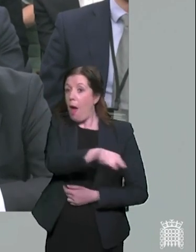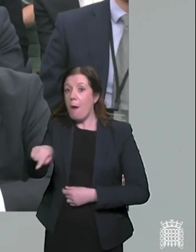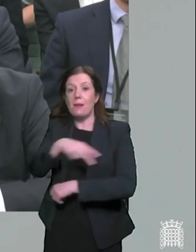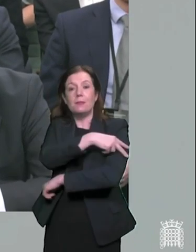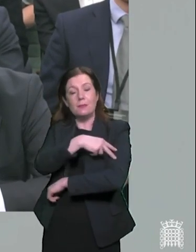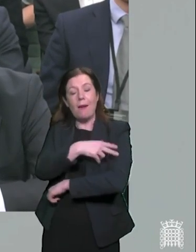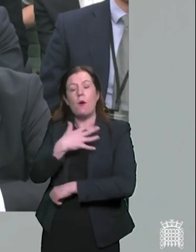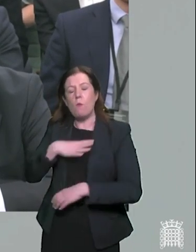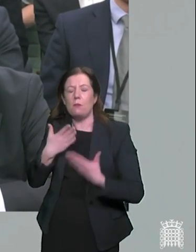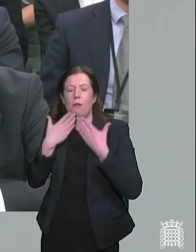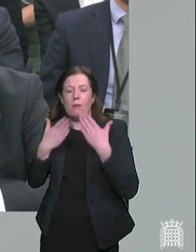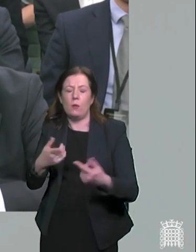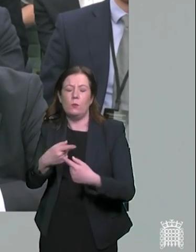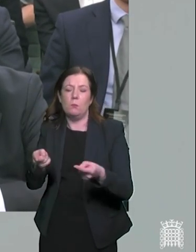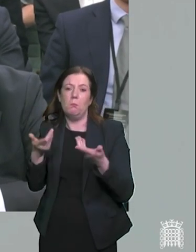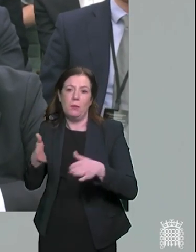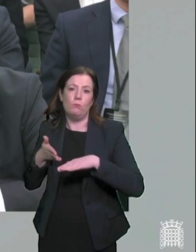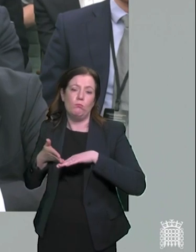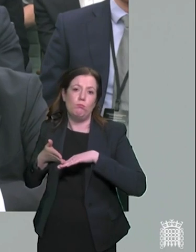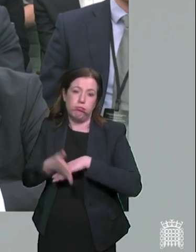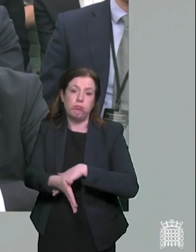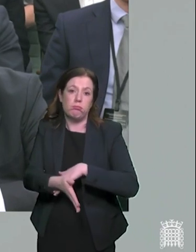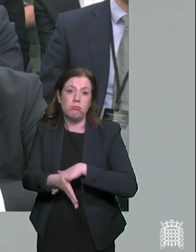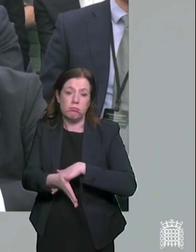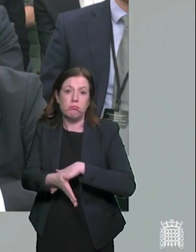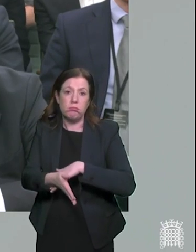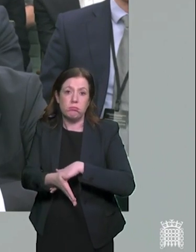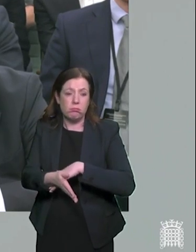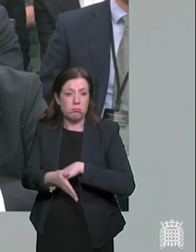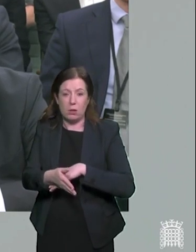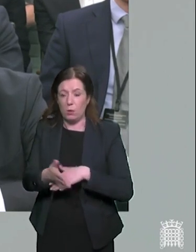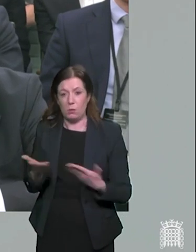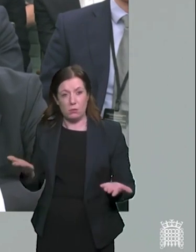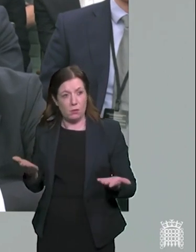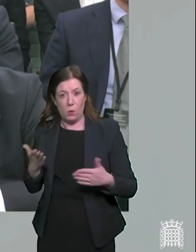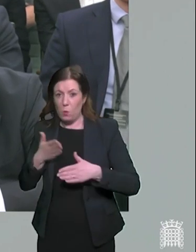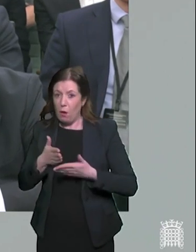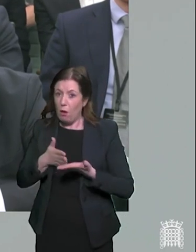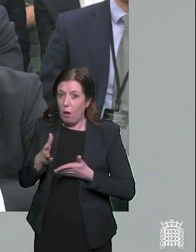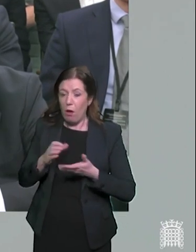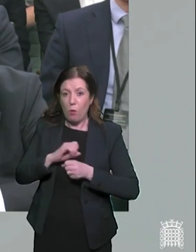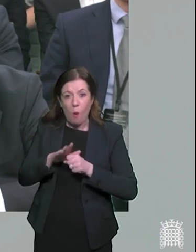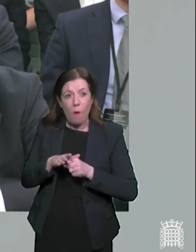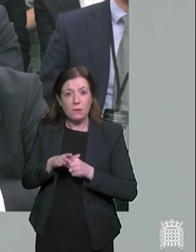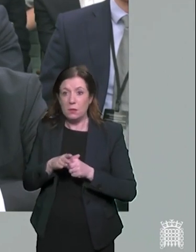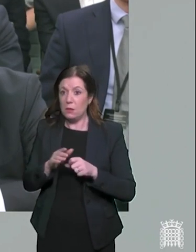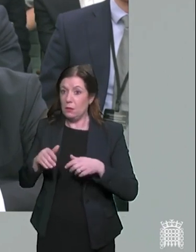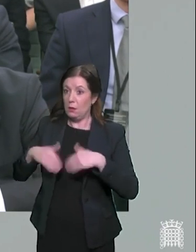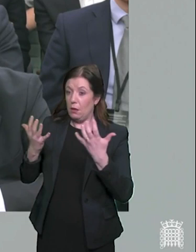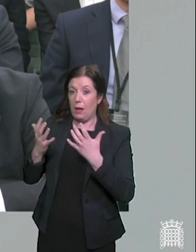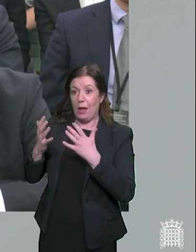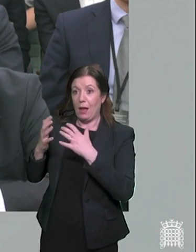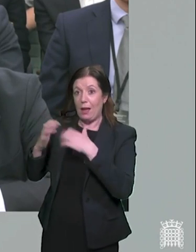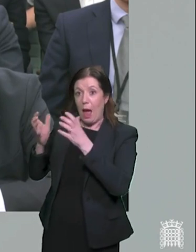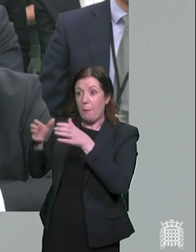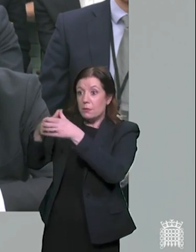to motivate them in what had been a very difficult time, and what was also a very difficult day in which the Cabinet Secretary had